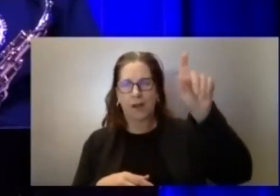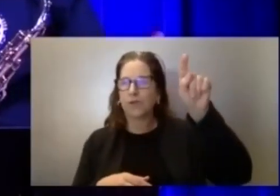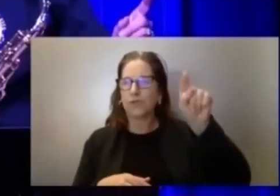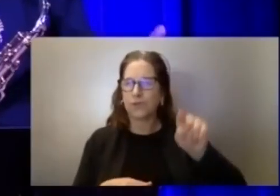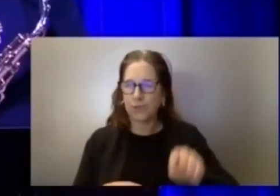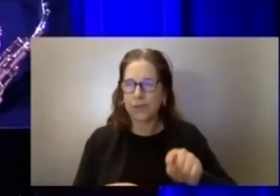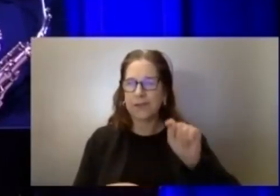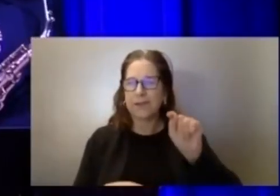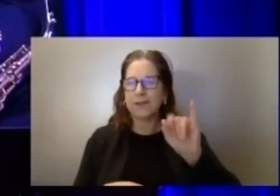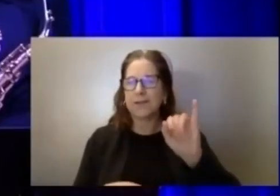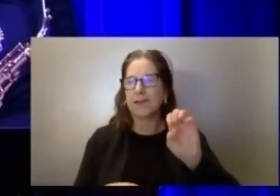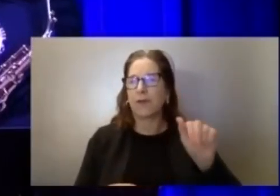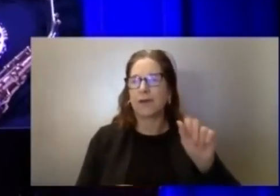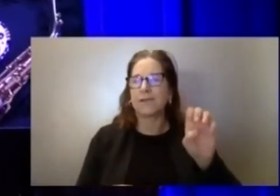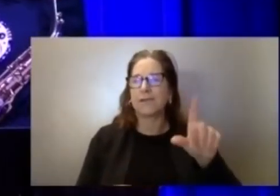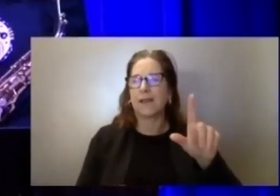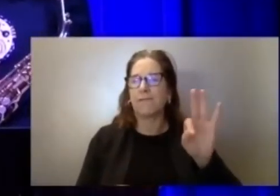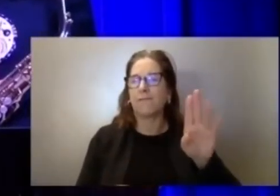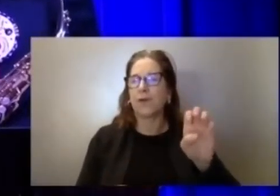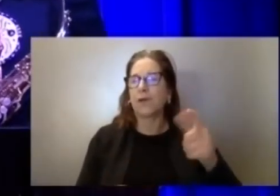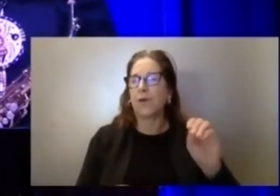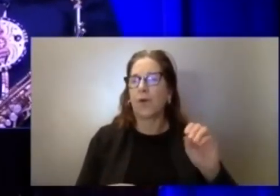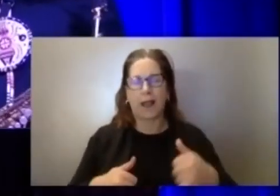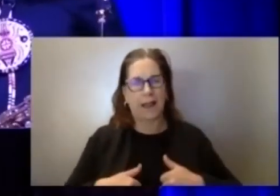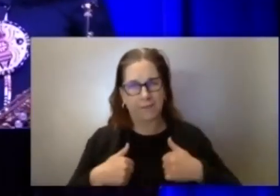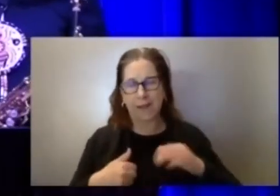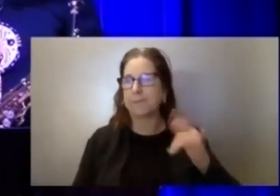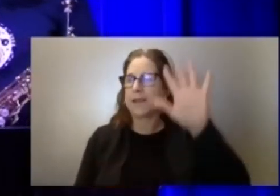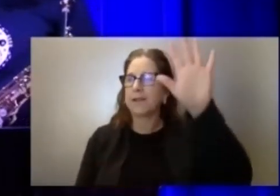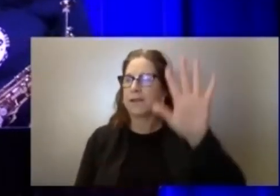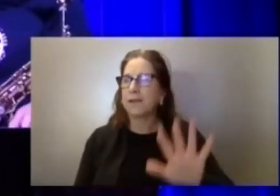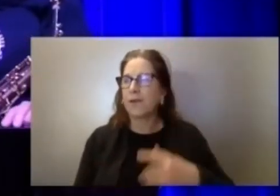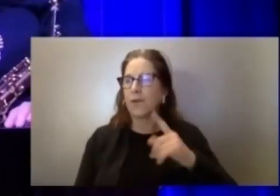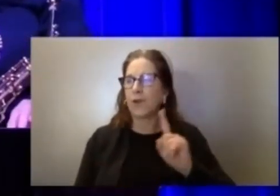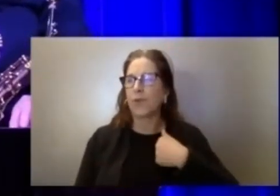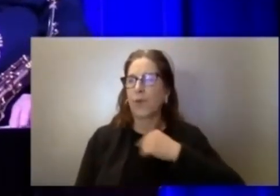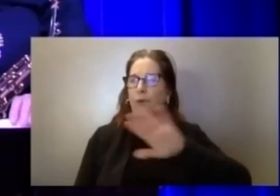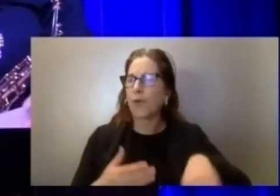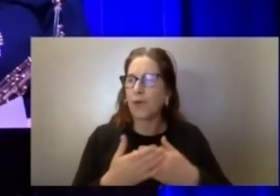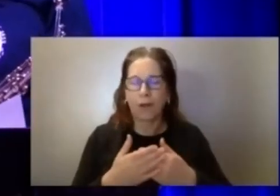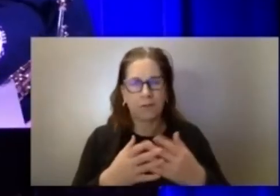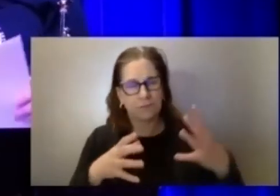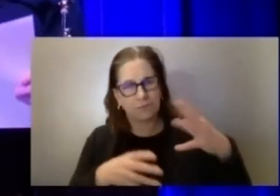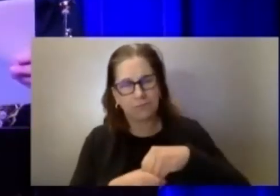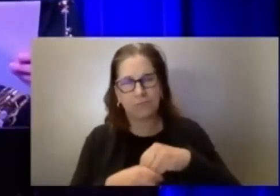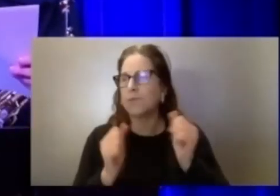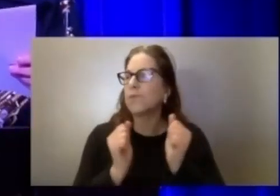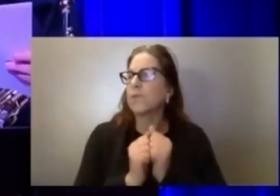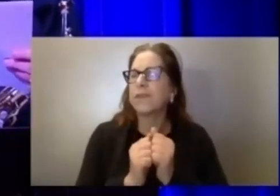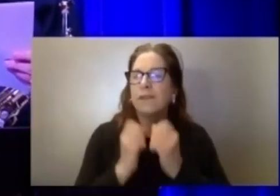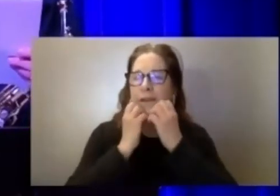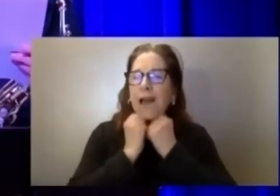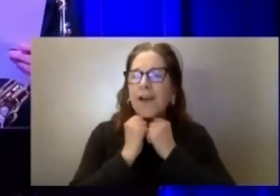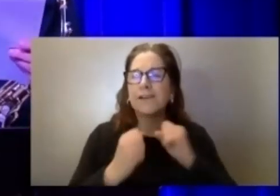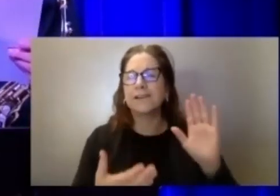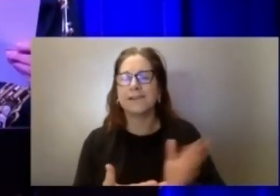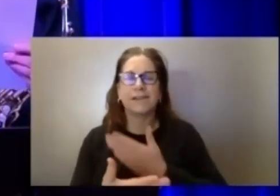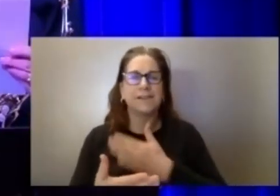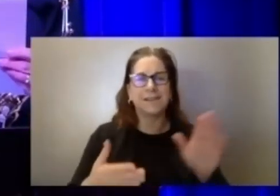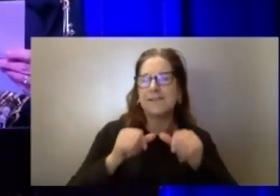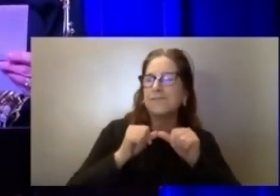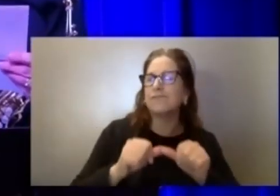are all charged with care, with singing into continuation, as the Holy Ones reminded us